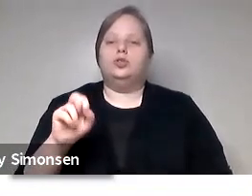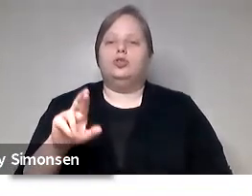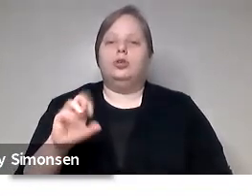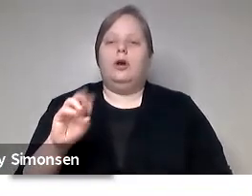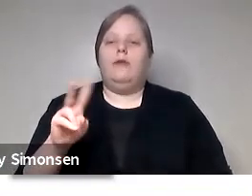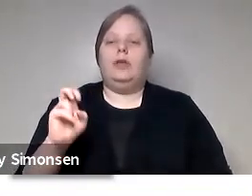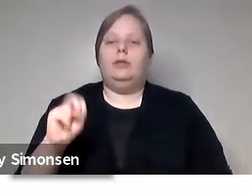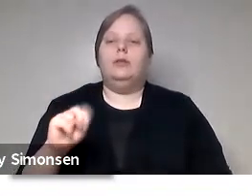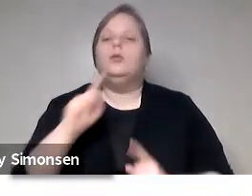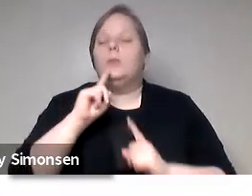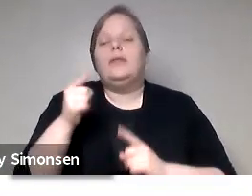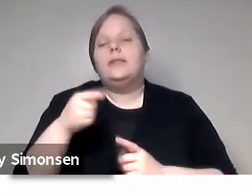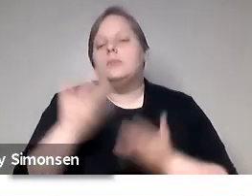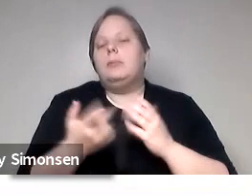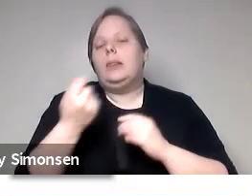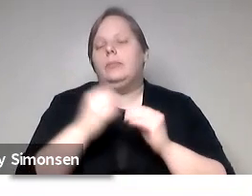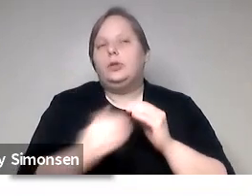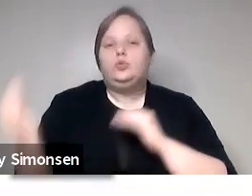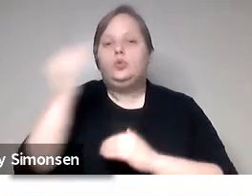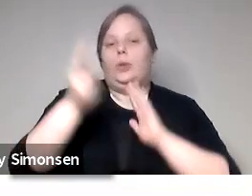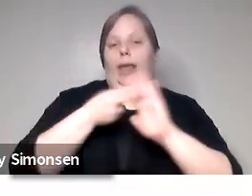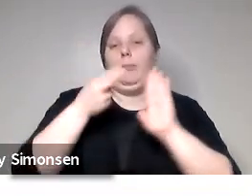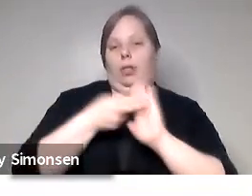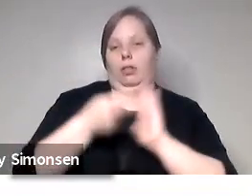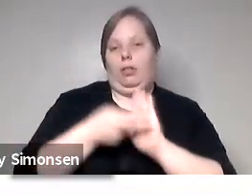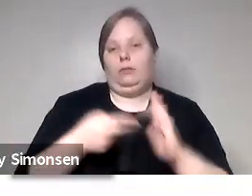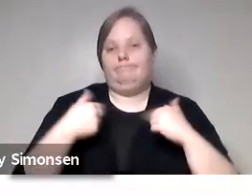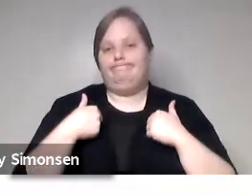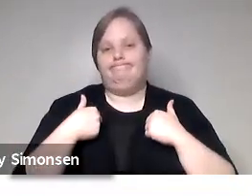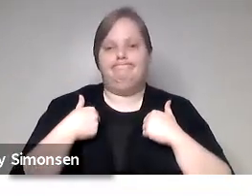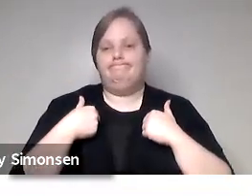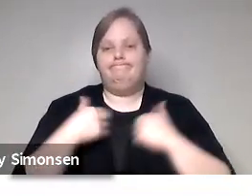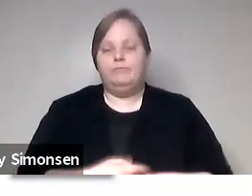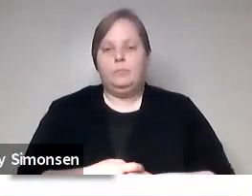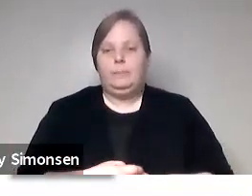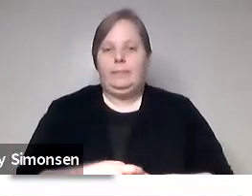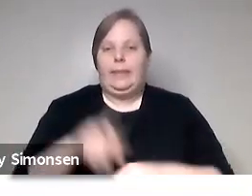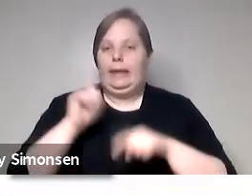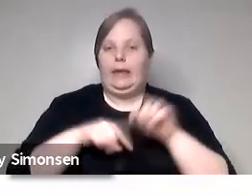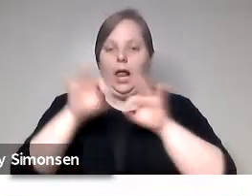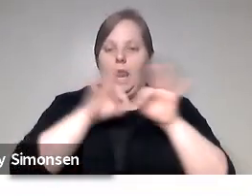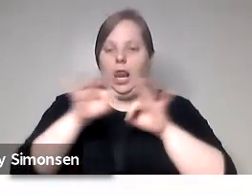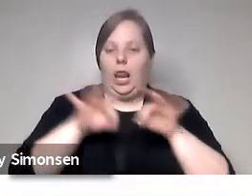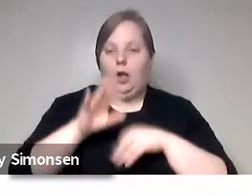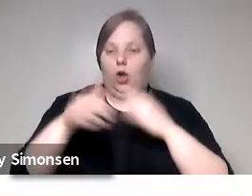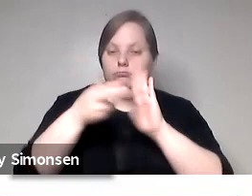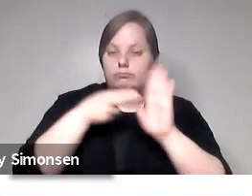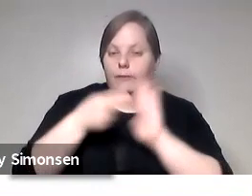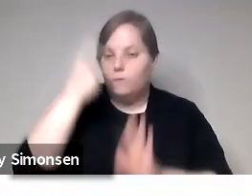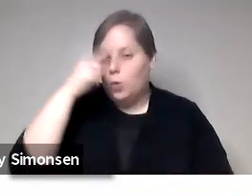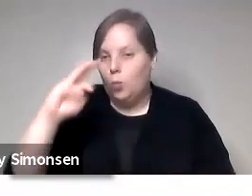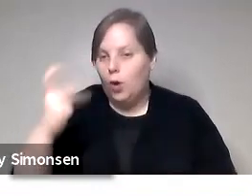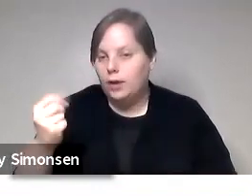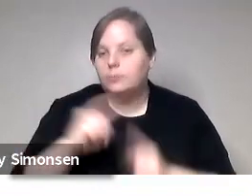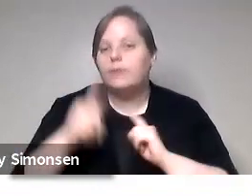be a little too over labeled. I'm not even going to go over what all those labels are, but they're for